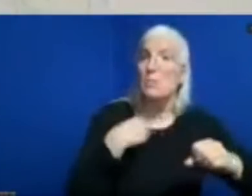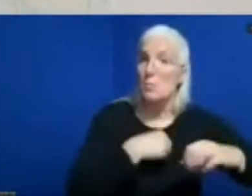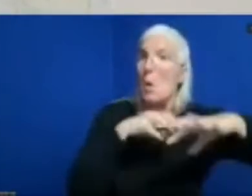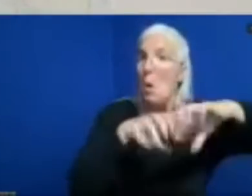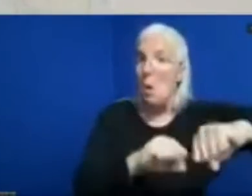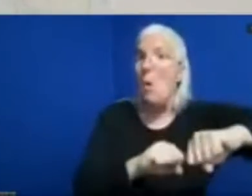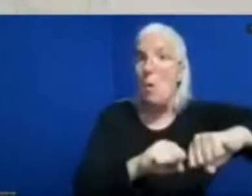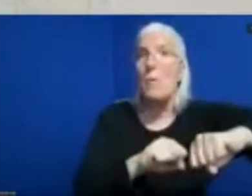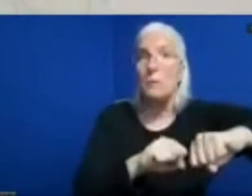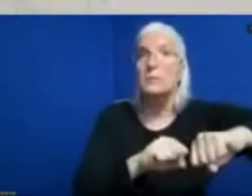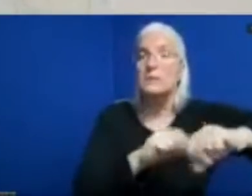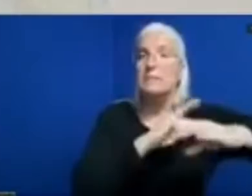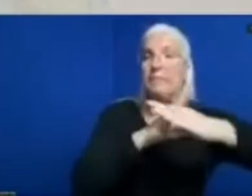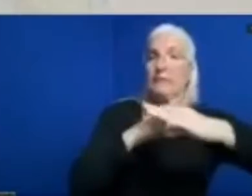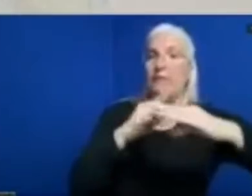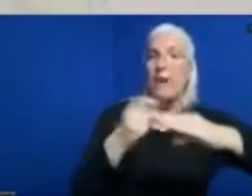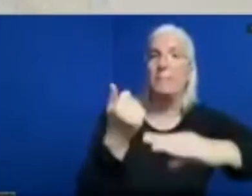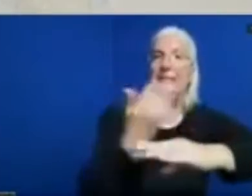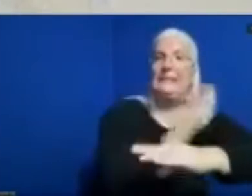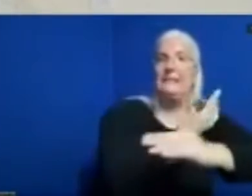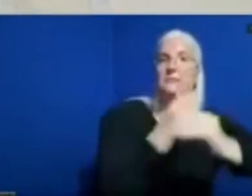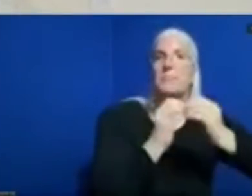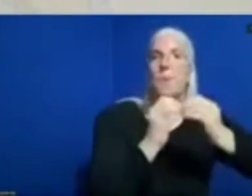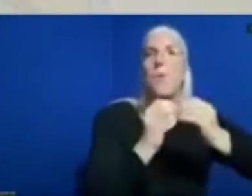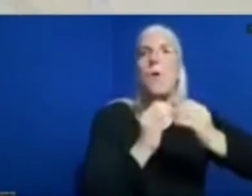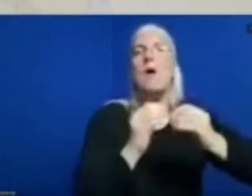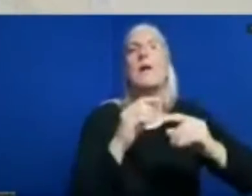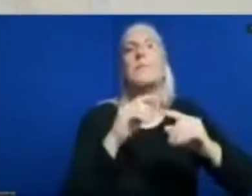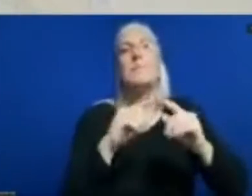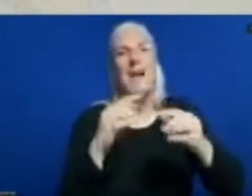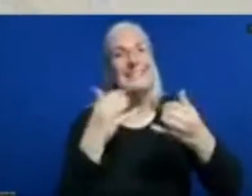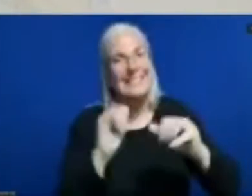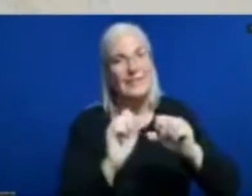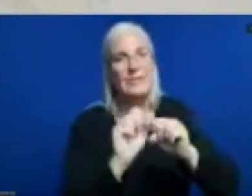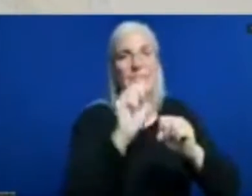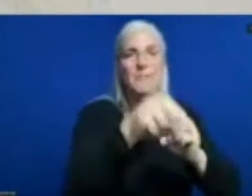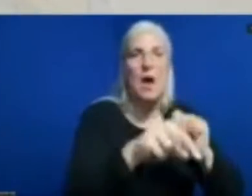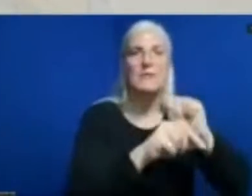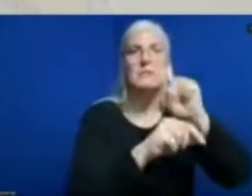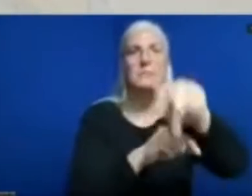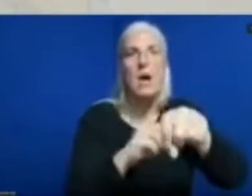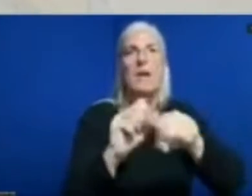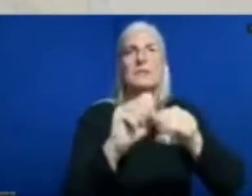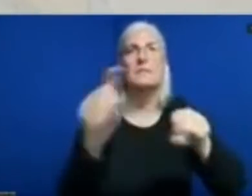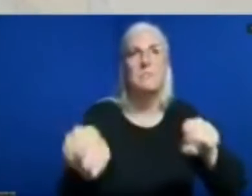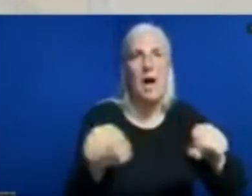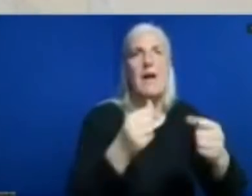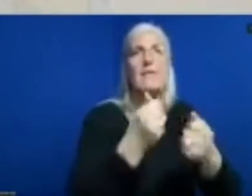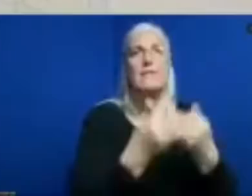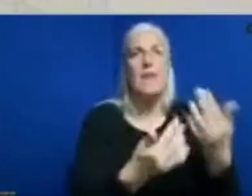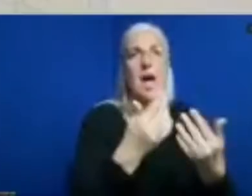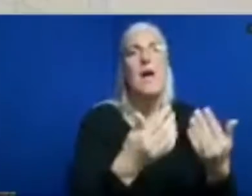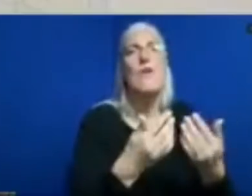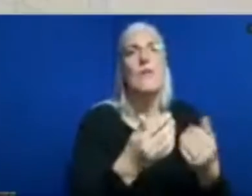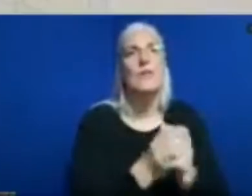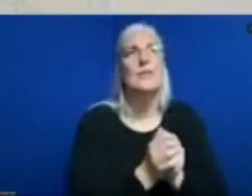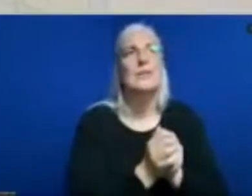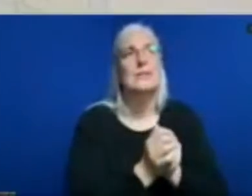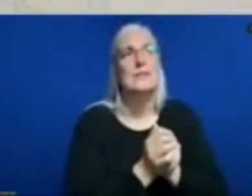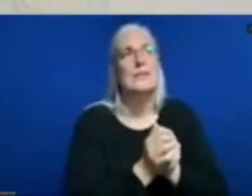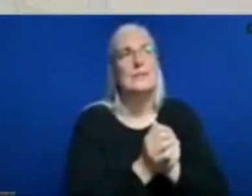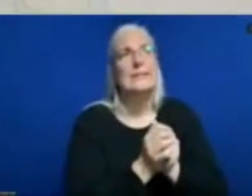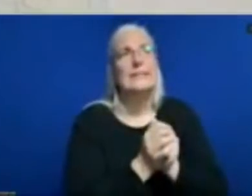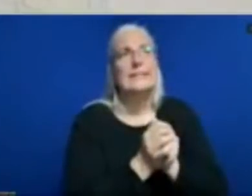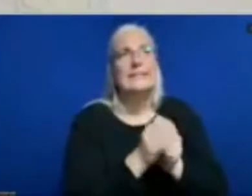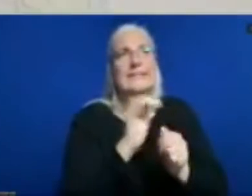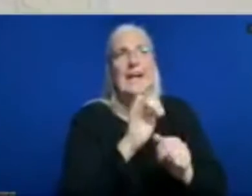had slop overs as it's moved south and east. And we'd rather have it move if we had to